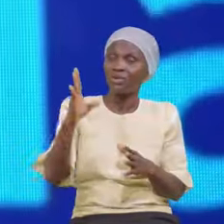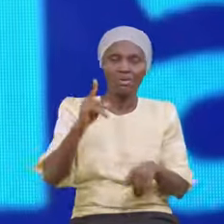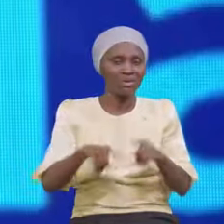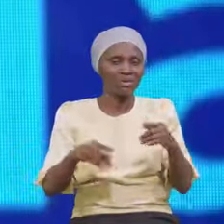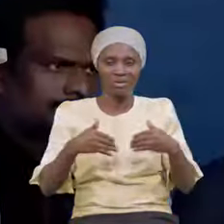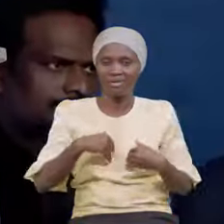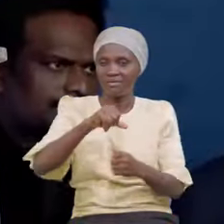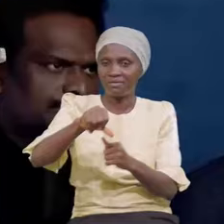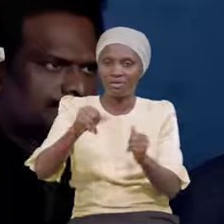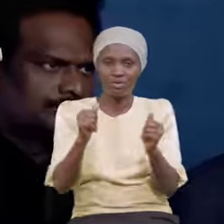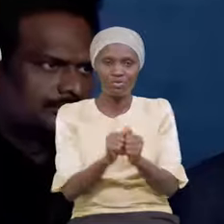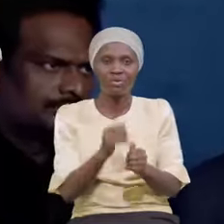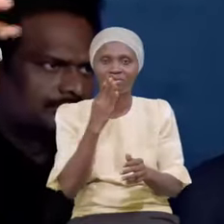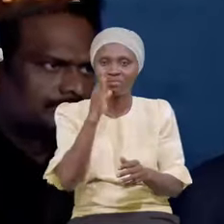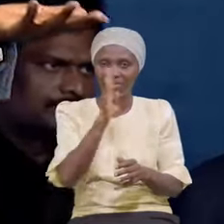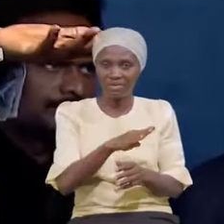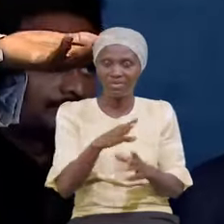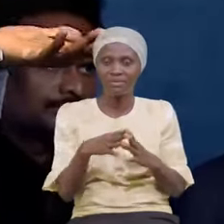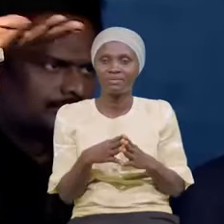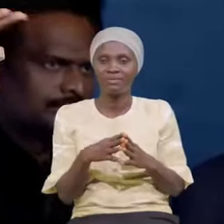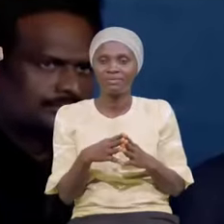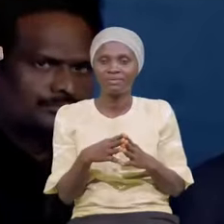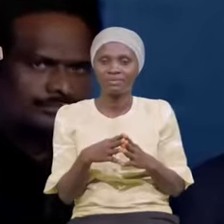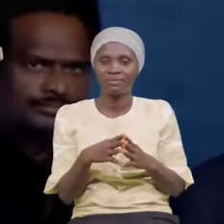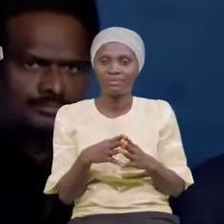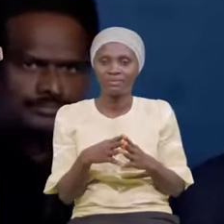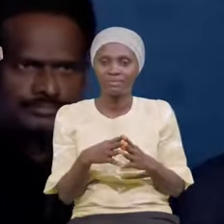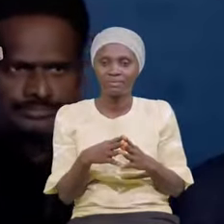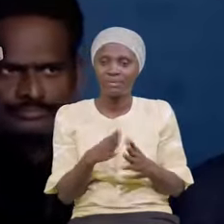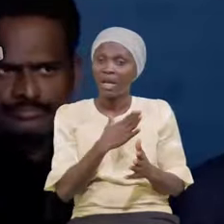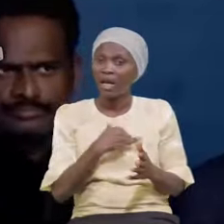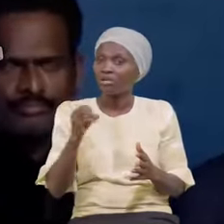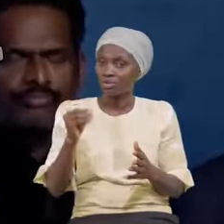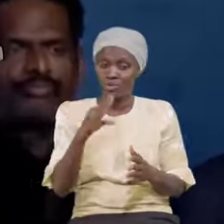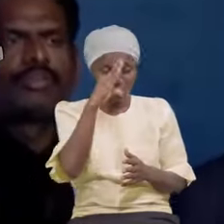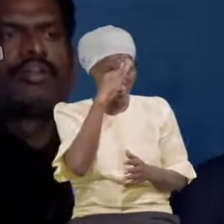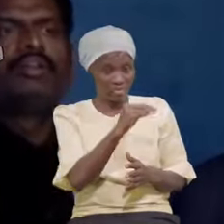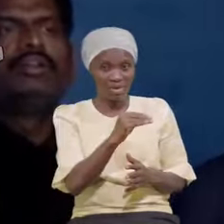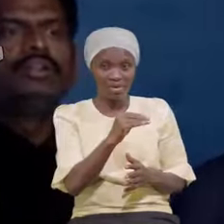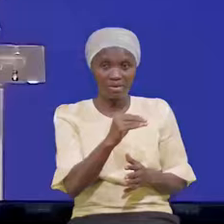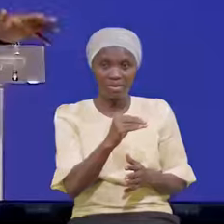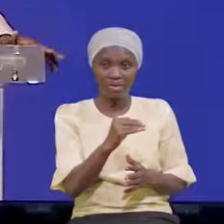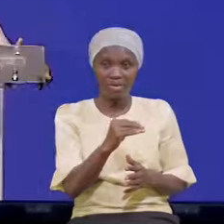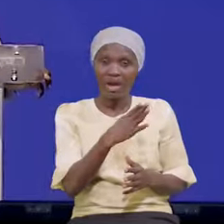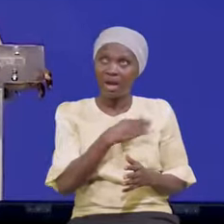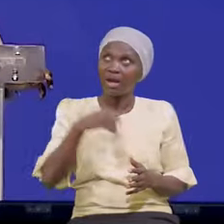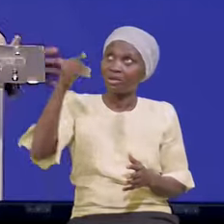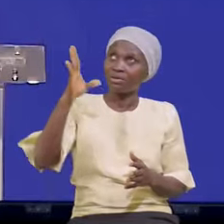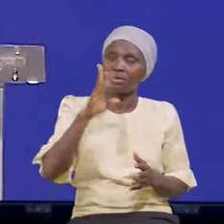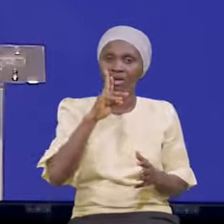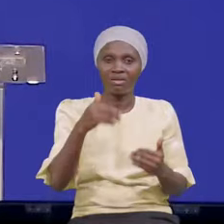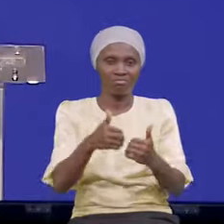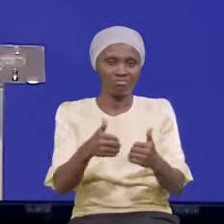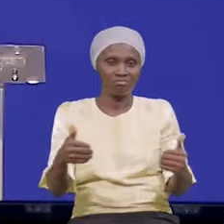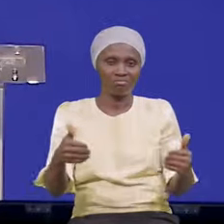have fellowship with evil, devudu dushtatvanto sahavasam cheyale, and so man and god are separated, tadwara